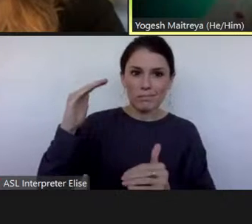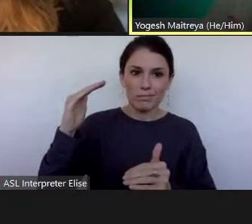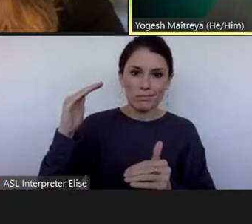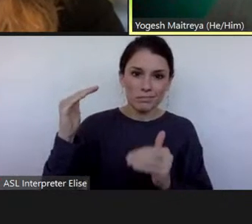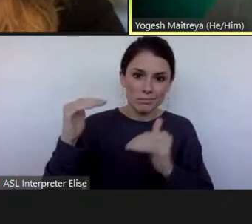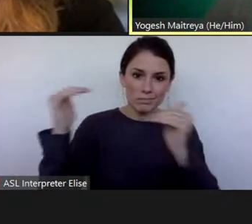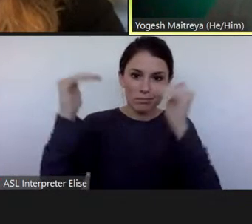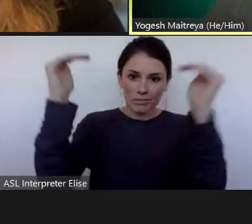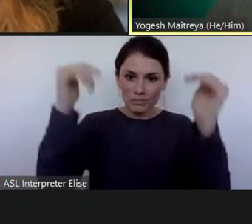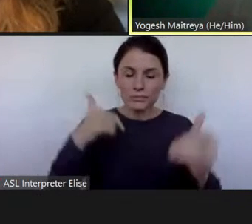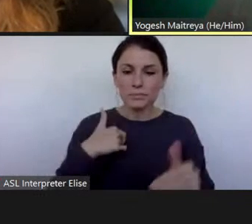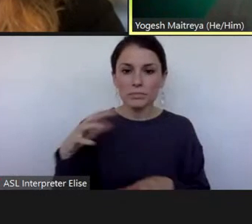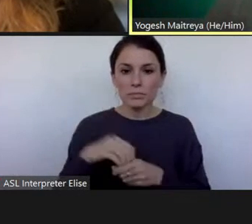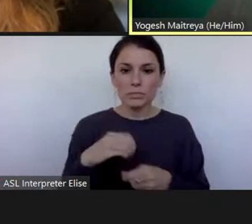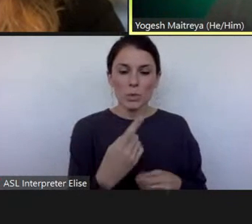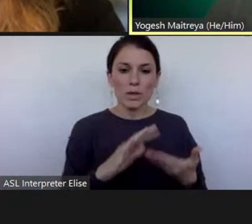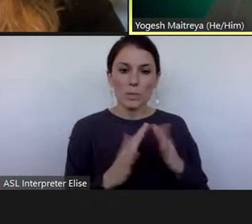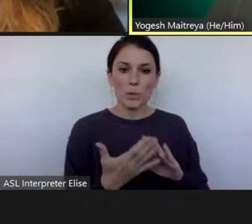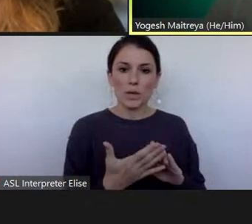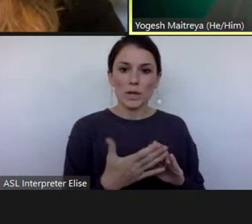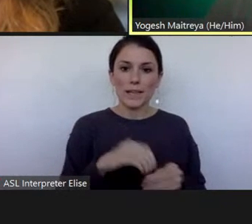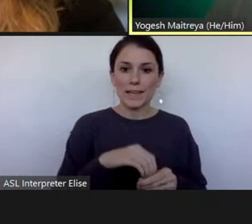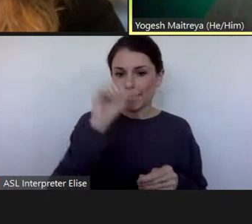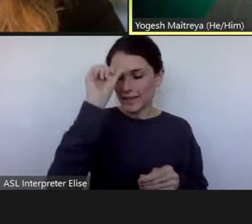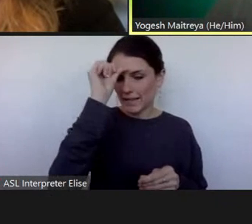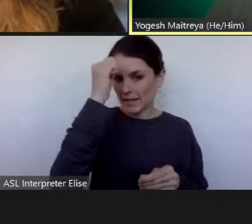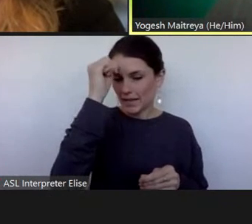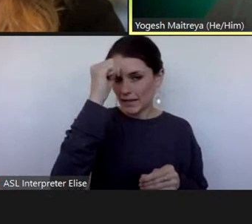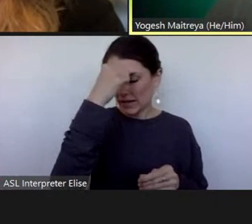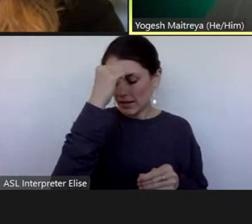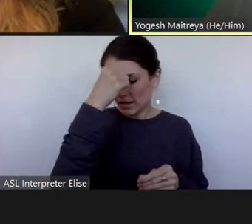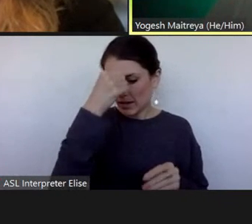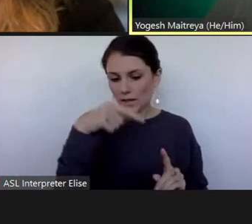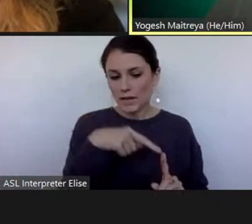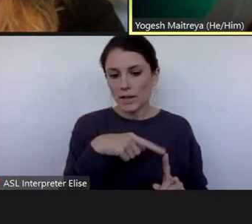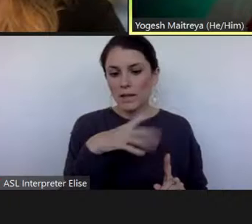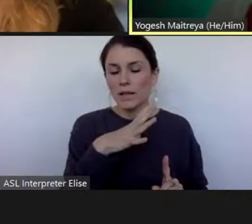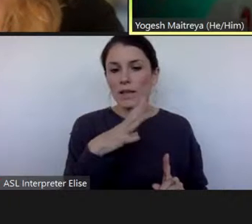untouchable communities in India, and